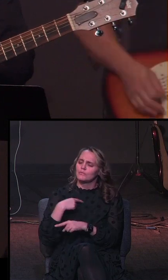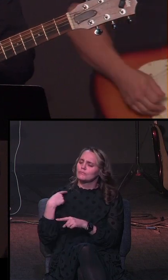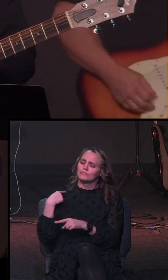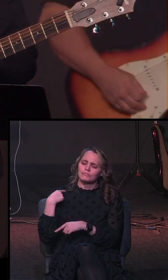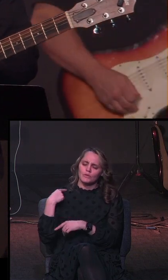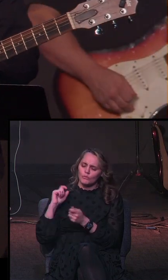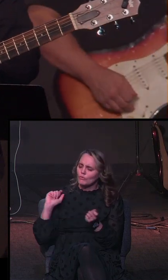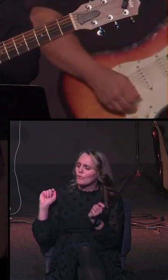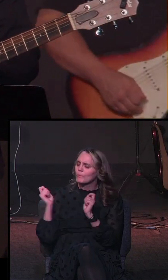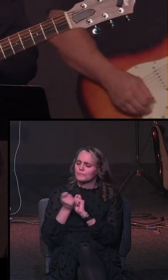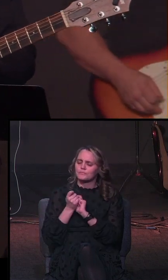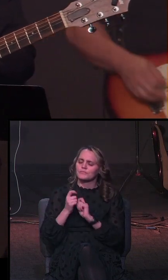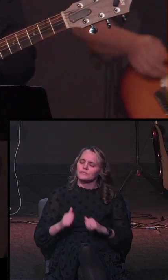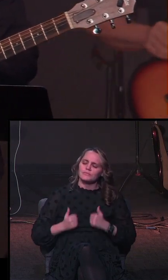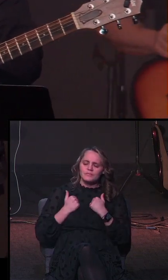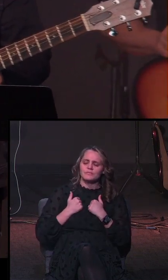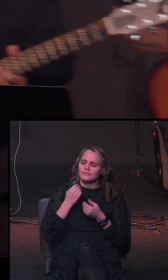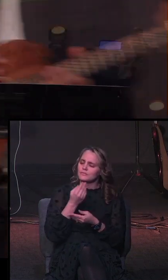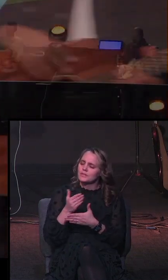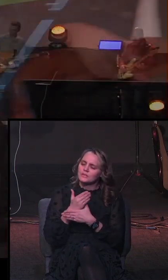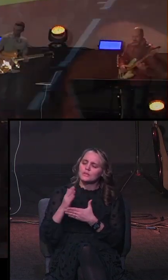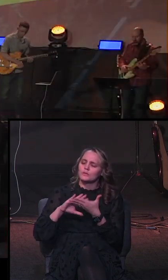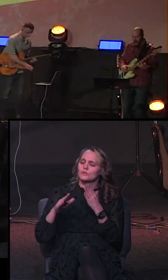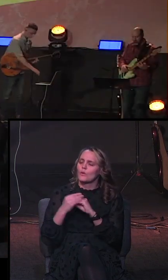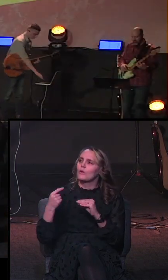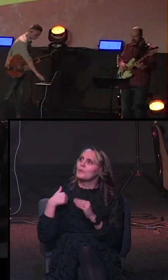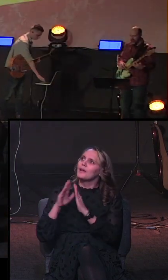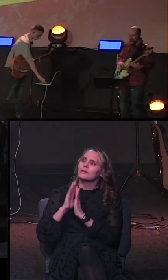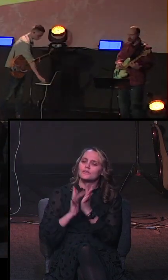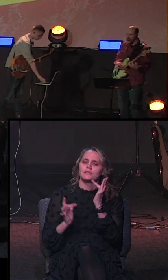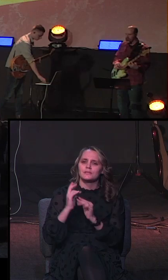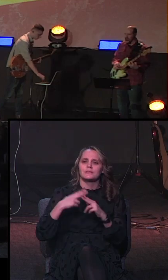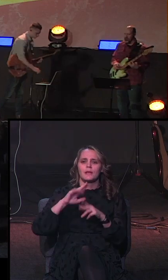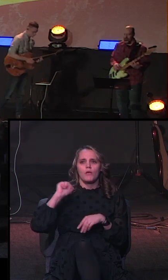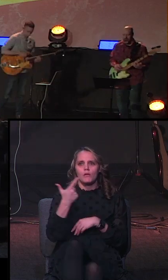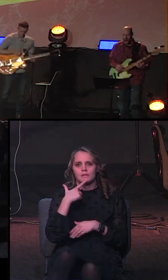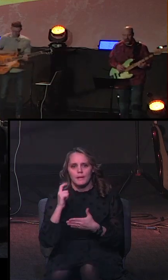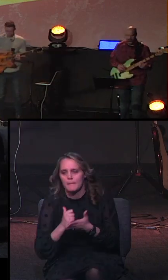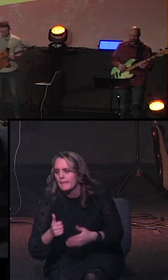you called us to live? We ask this in Jesus' name. And everybody said,